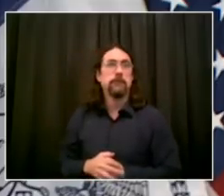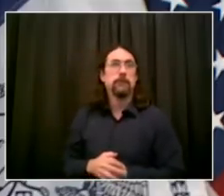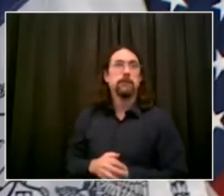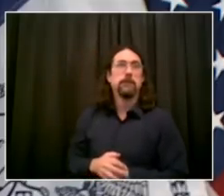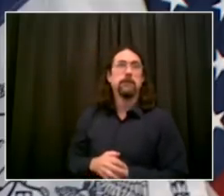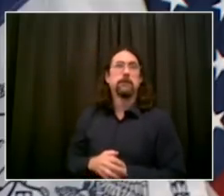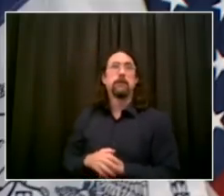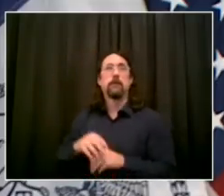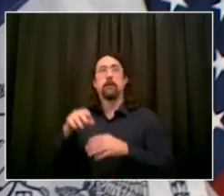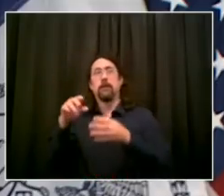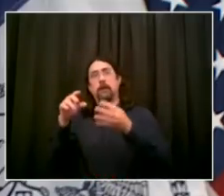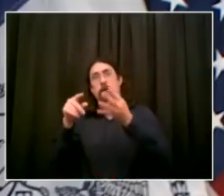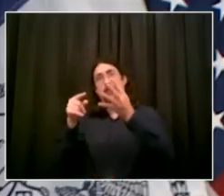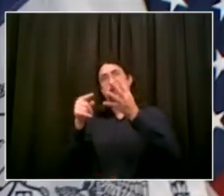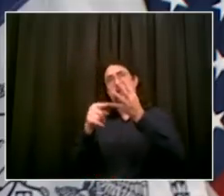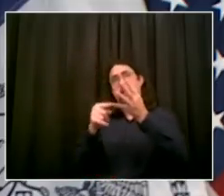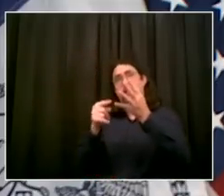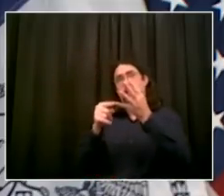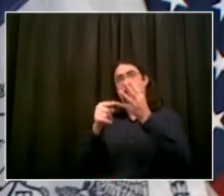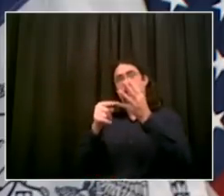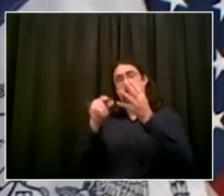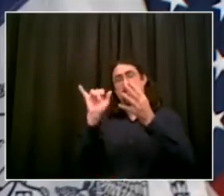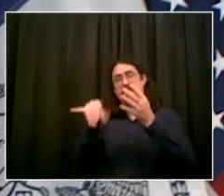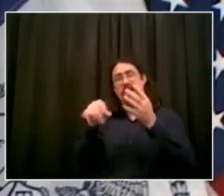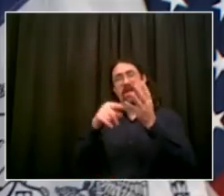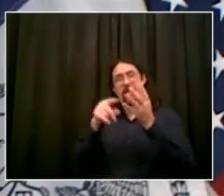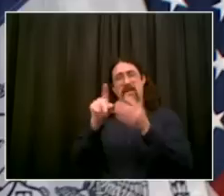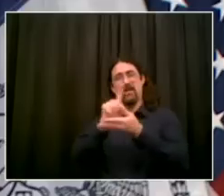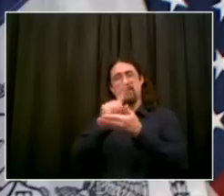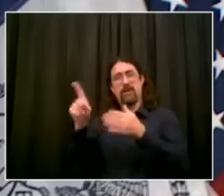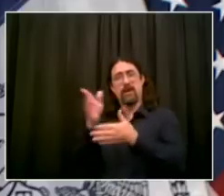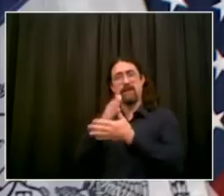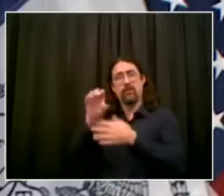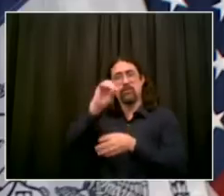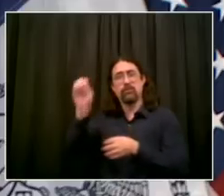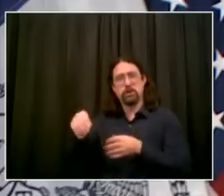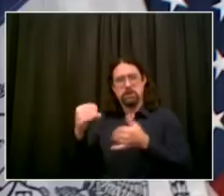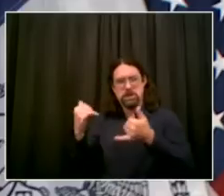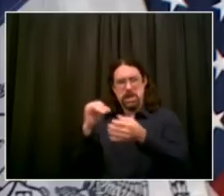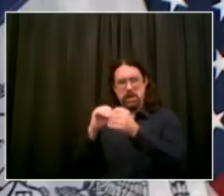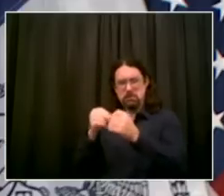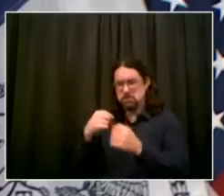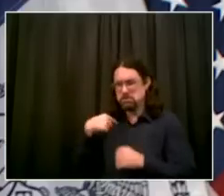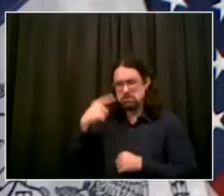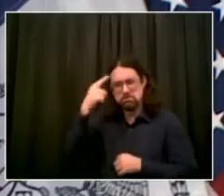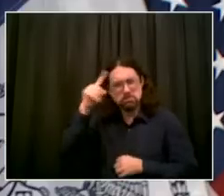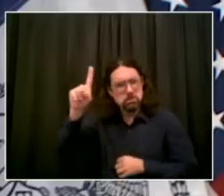to ensure that we don't have a bigger problem. So I would say if it was not such a localized problem, we'd be